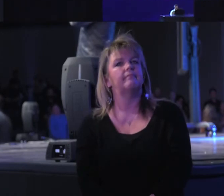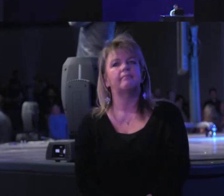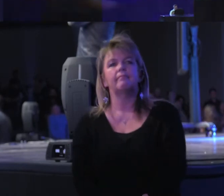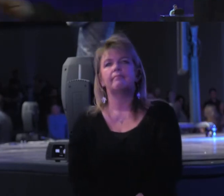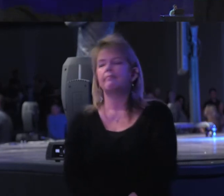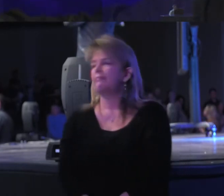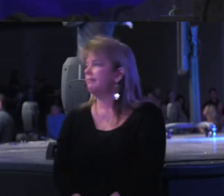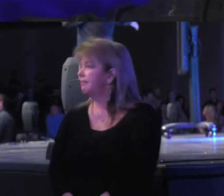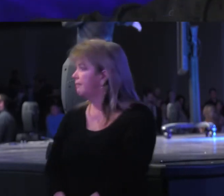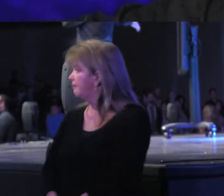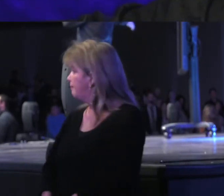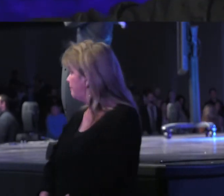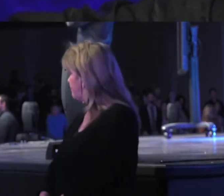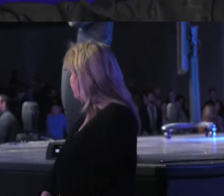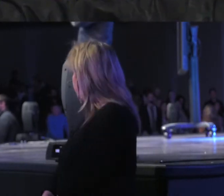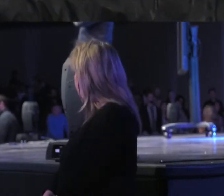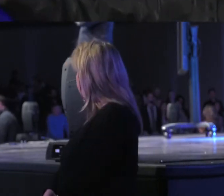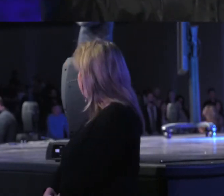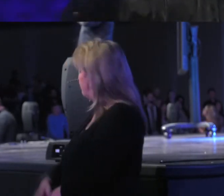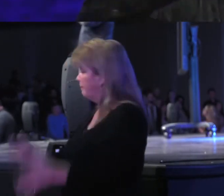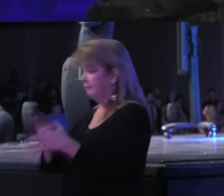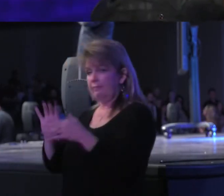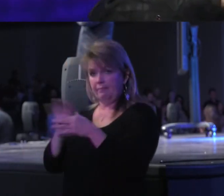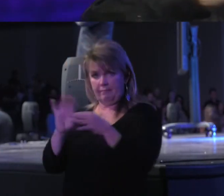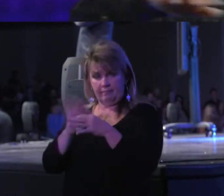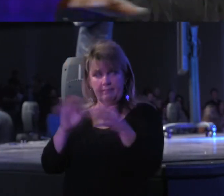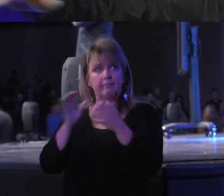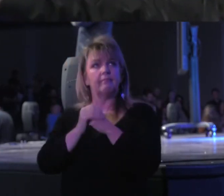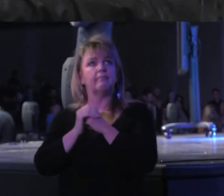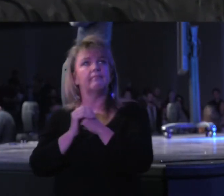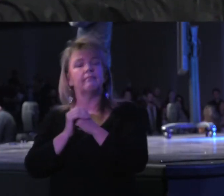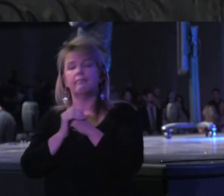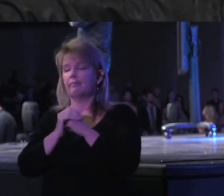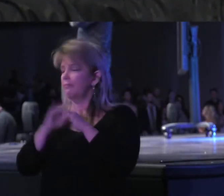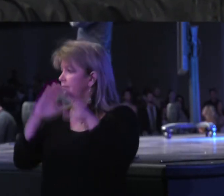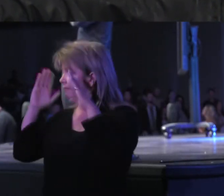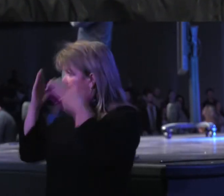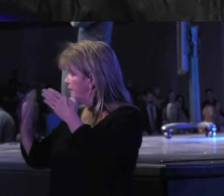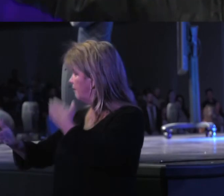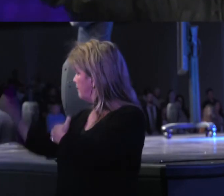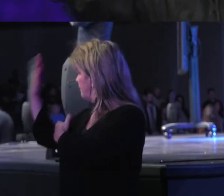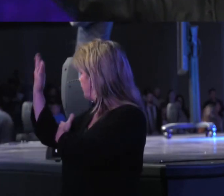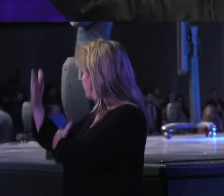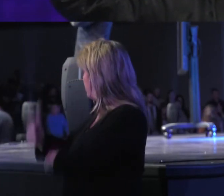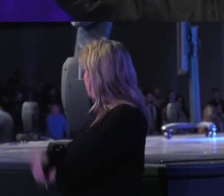you. So as we sing this next part, I want your posture in this room to be one,